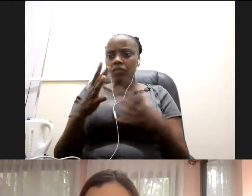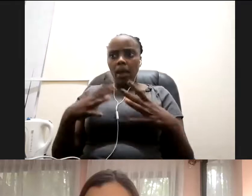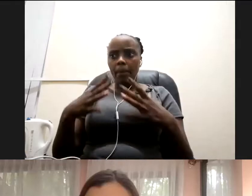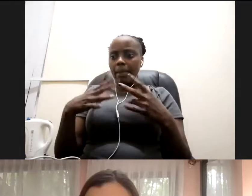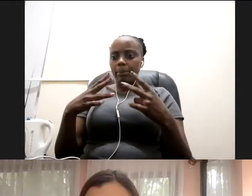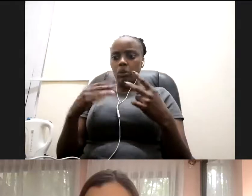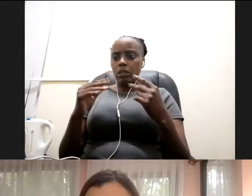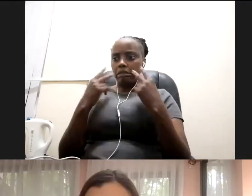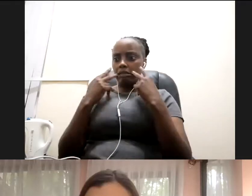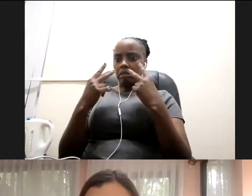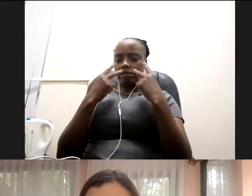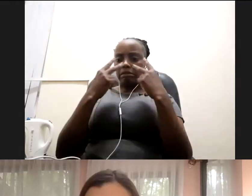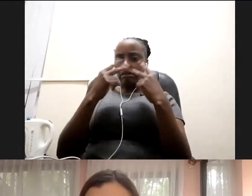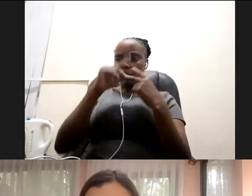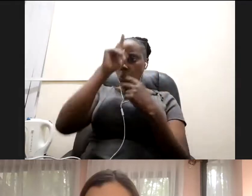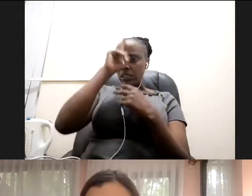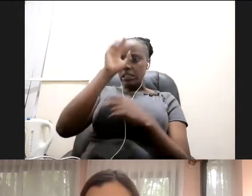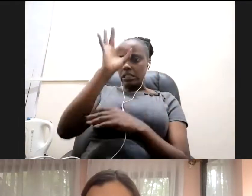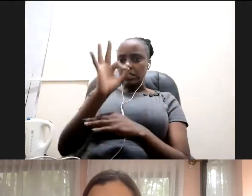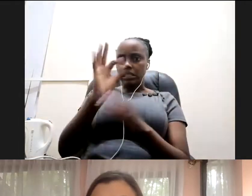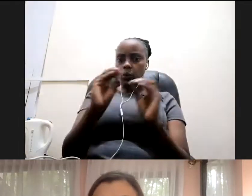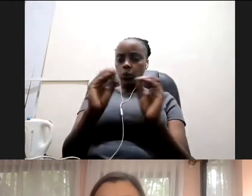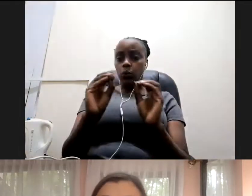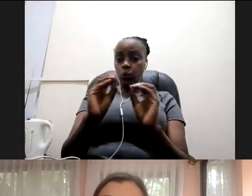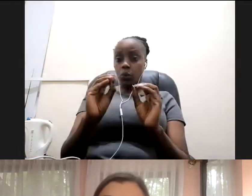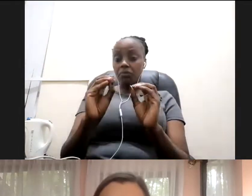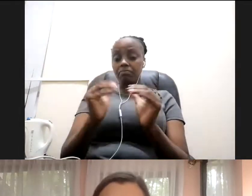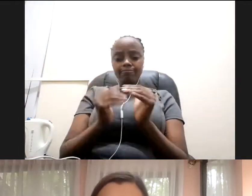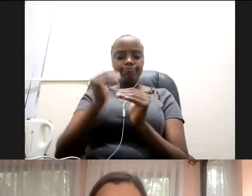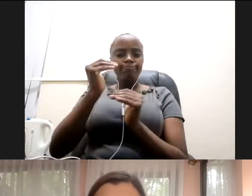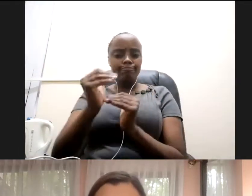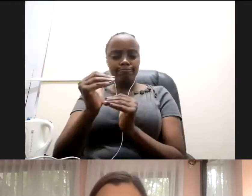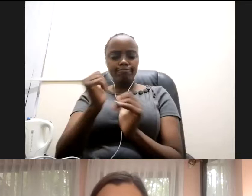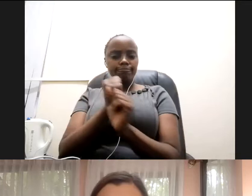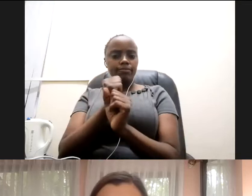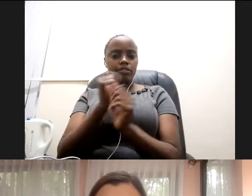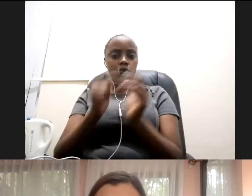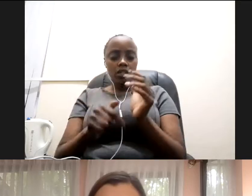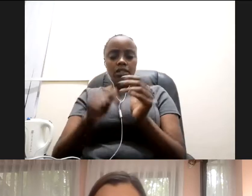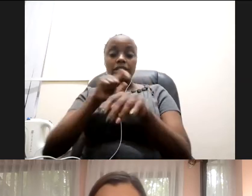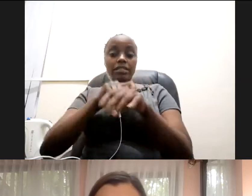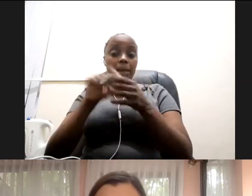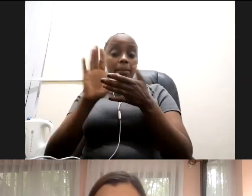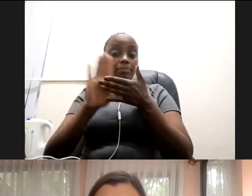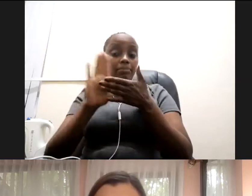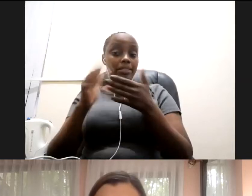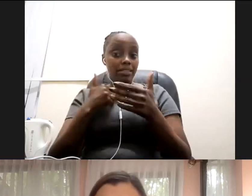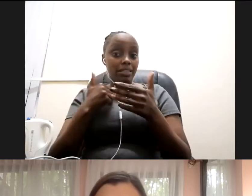as government plans. And so what happens is when there are emergencies, it could